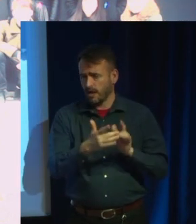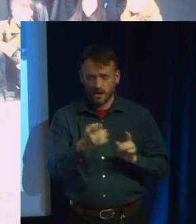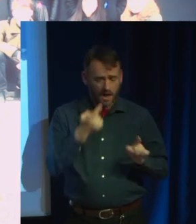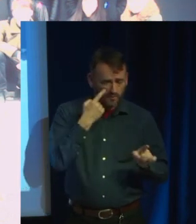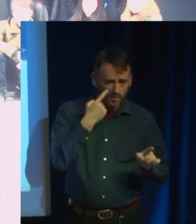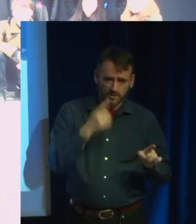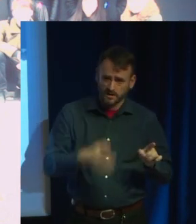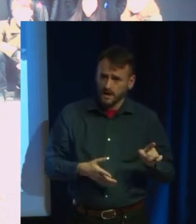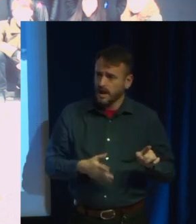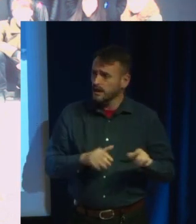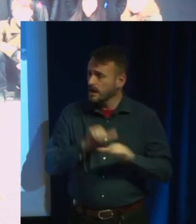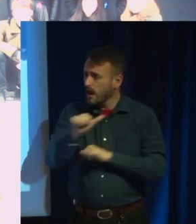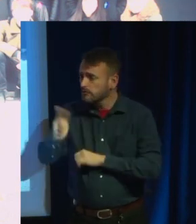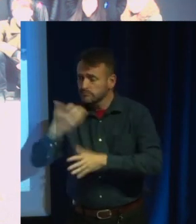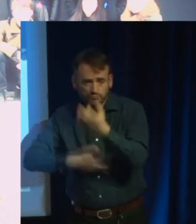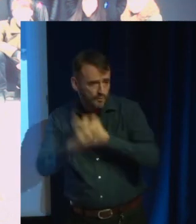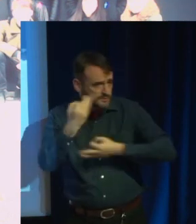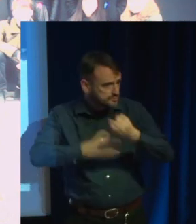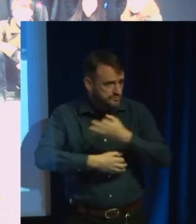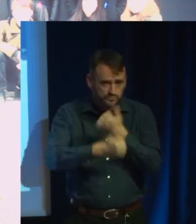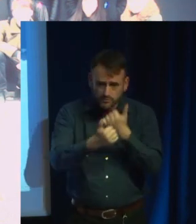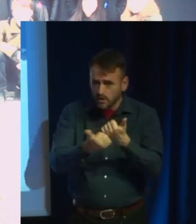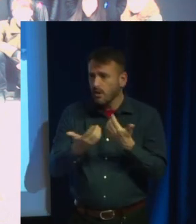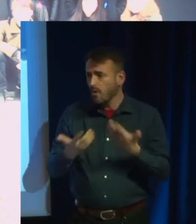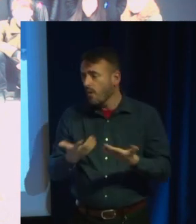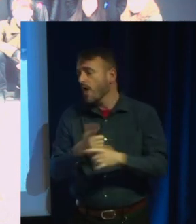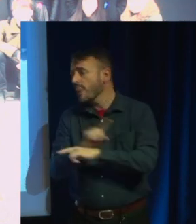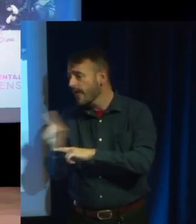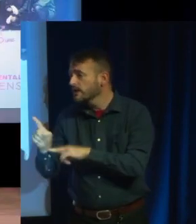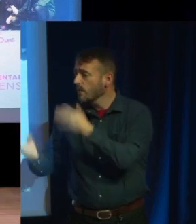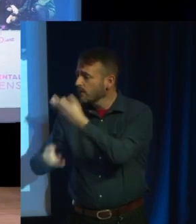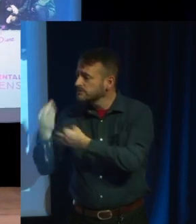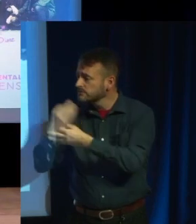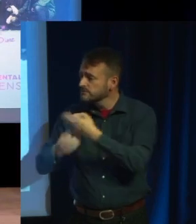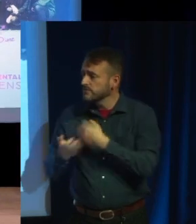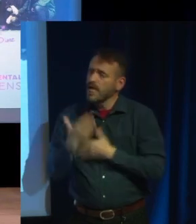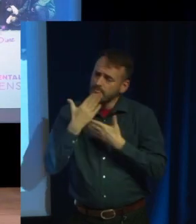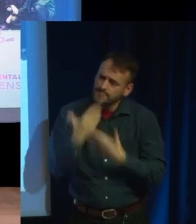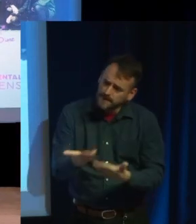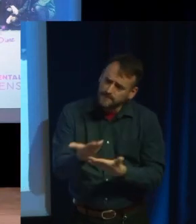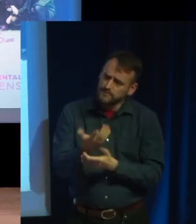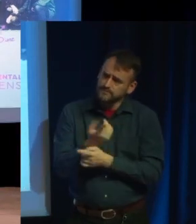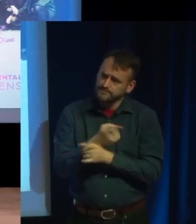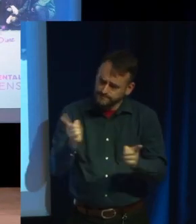questions now or later on. And thank you for listening to me.